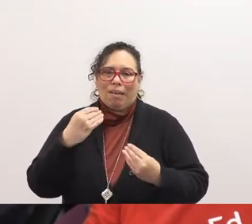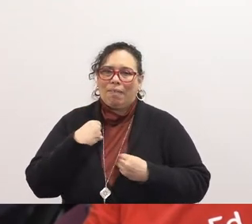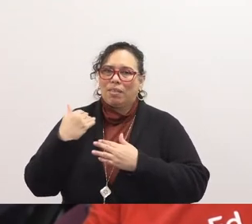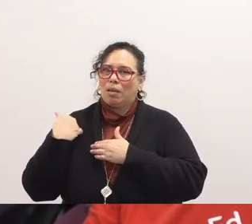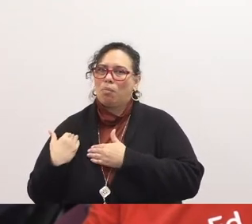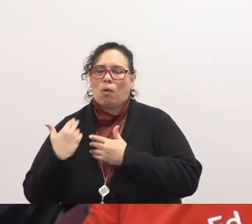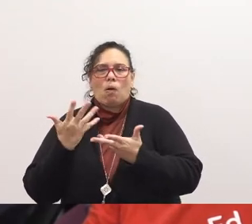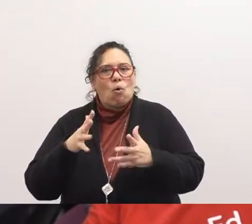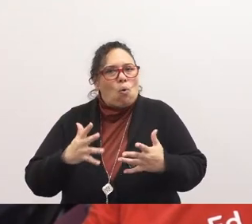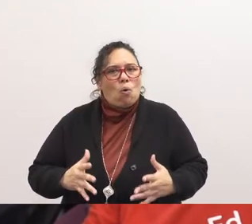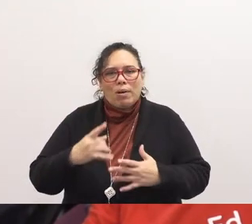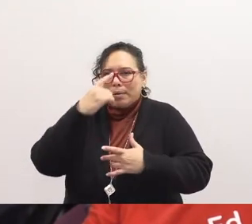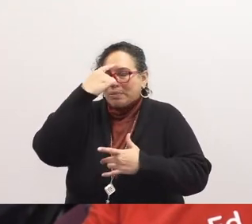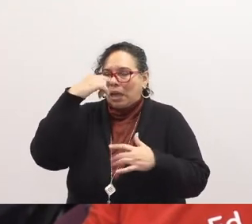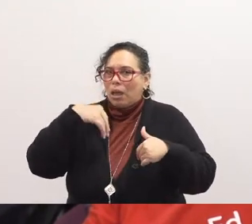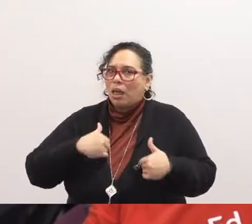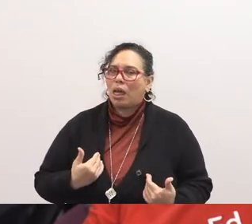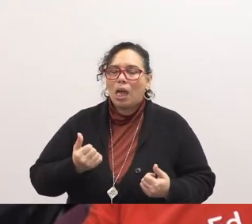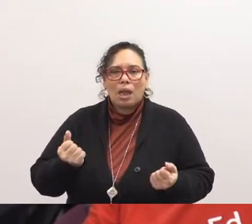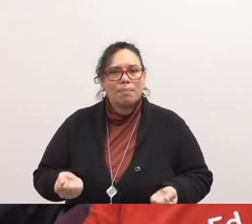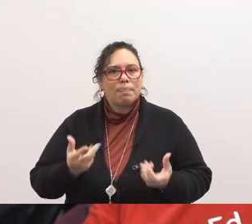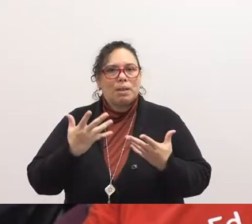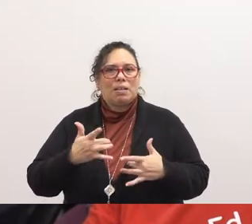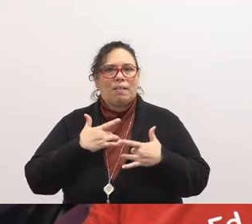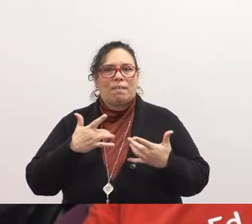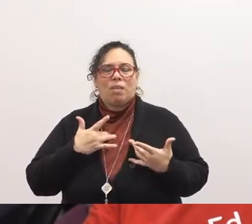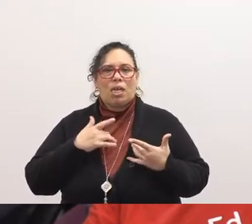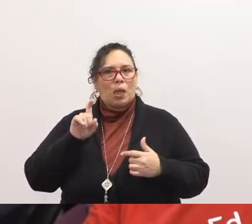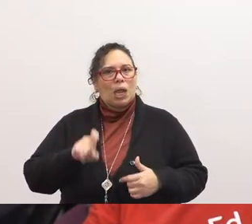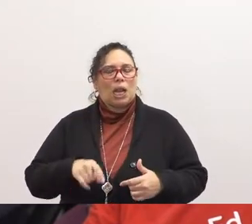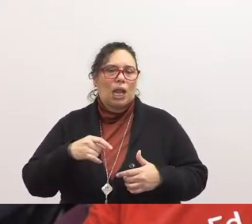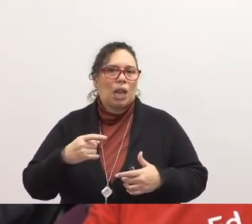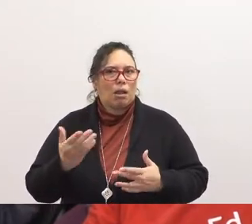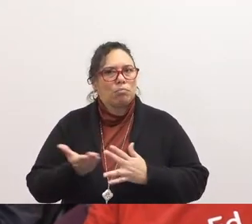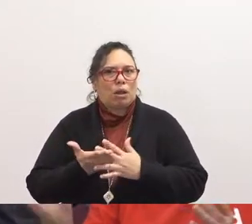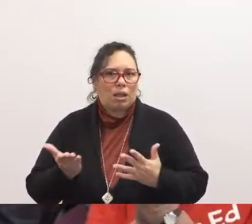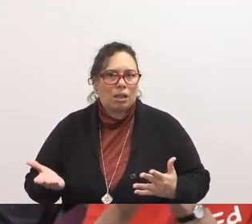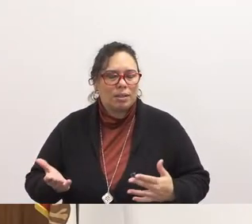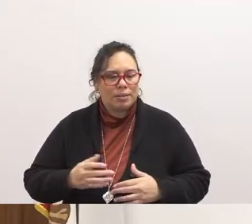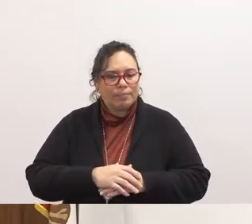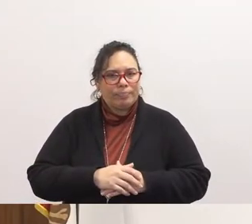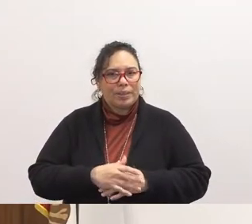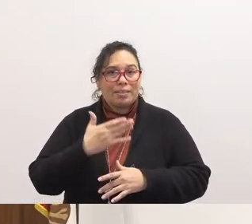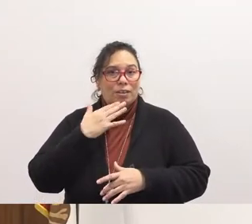when we are already mentally taxed and many of us are at a breaking point. Thank you for your time.